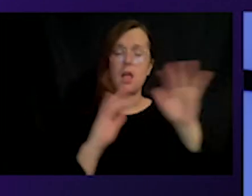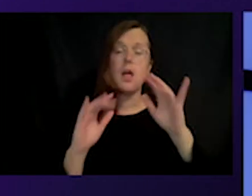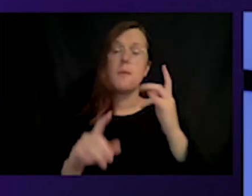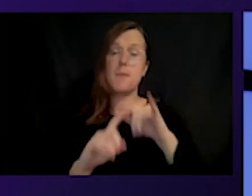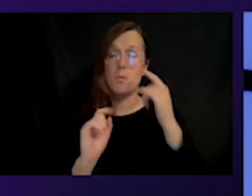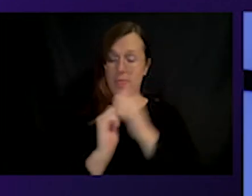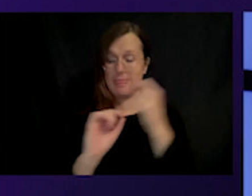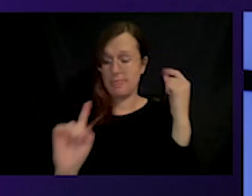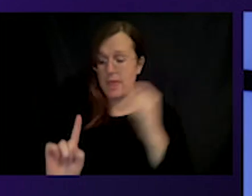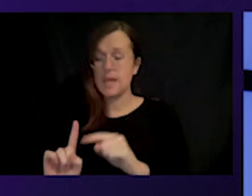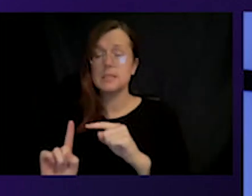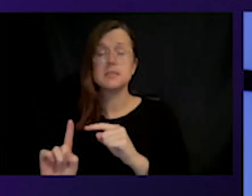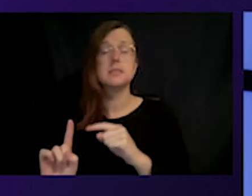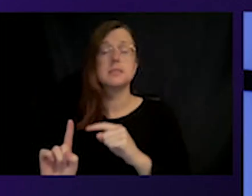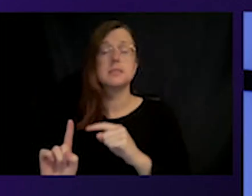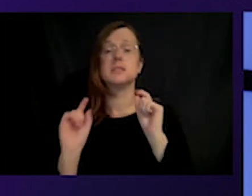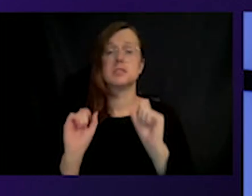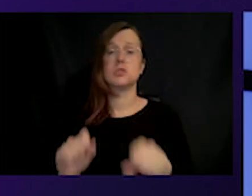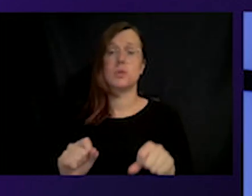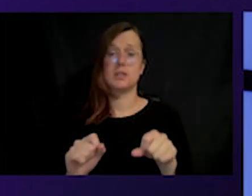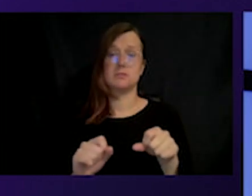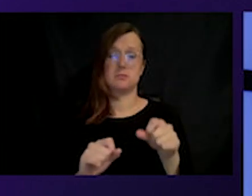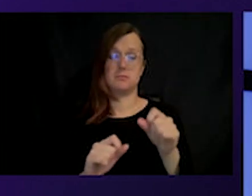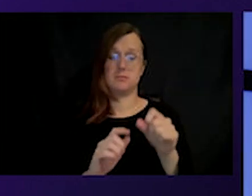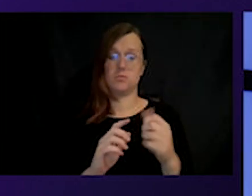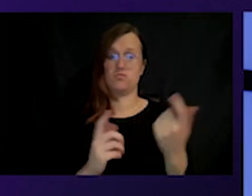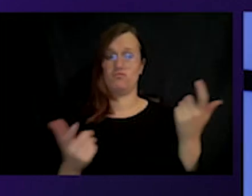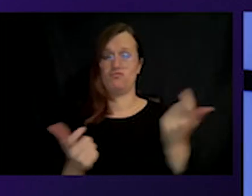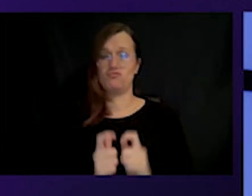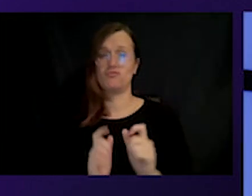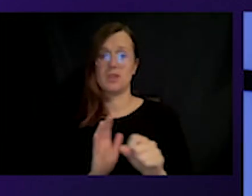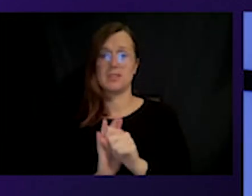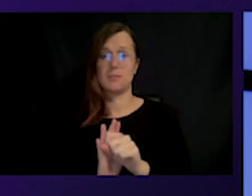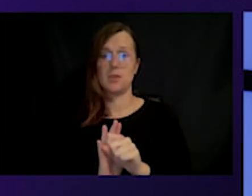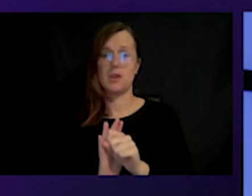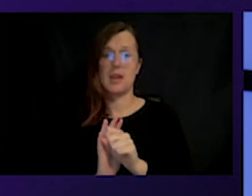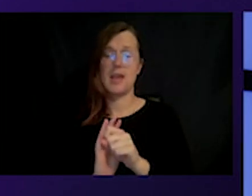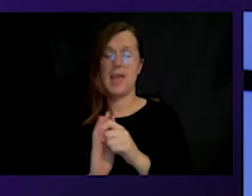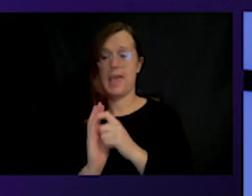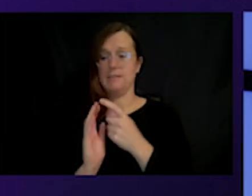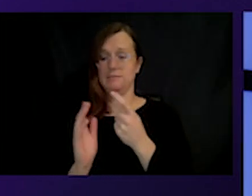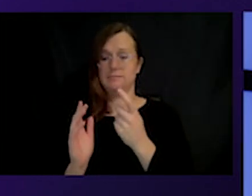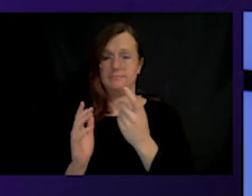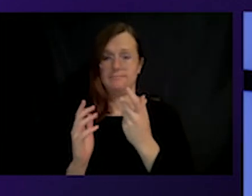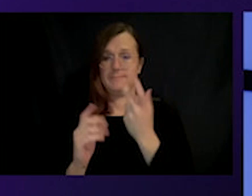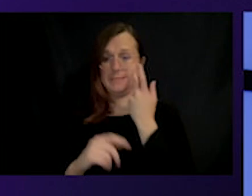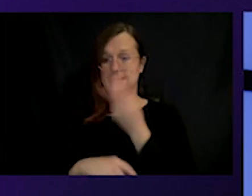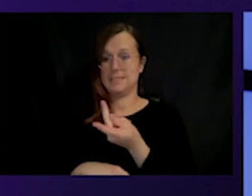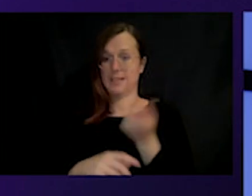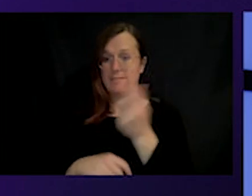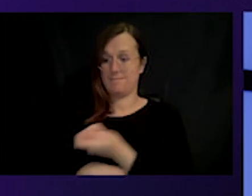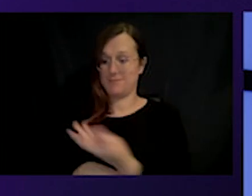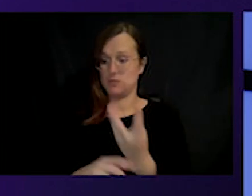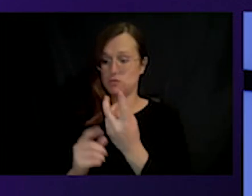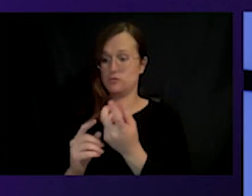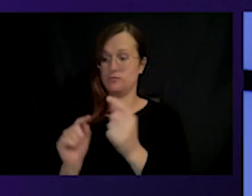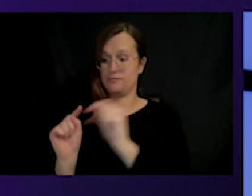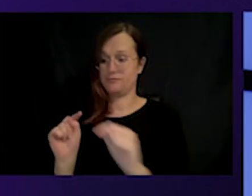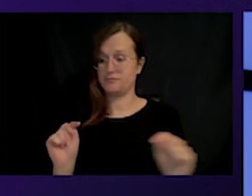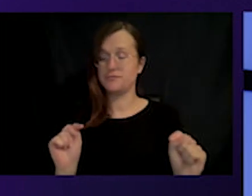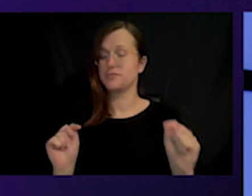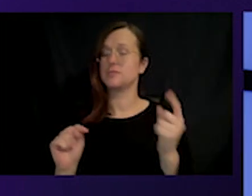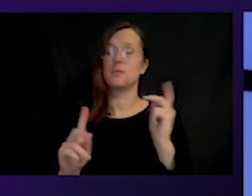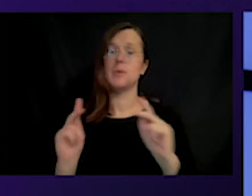able to do that simulation, narrow it down to the kind of salient few, and then that's where folks like yourselves and others who are experts